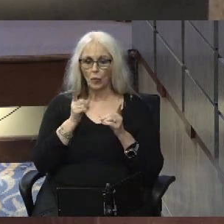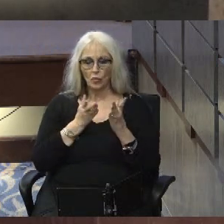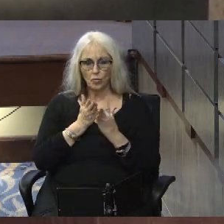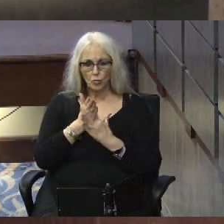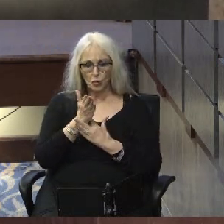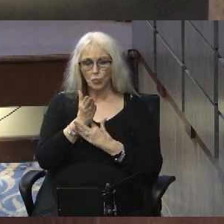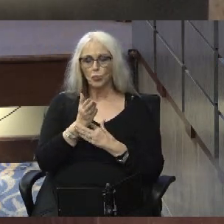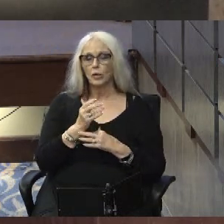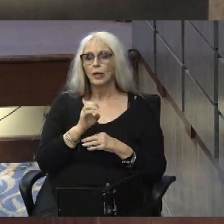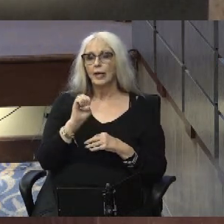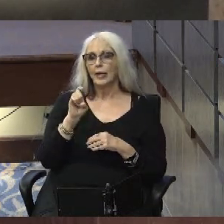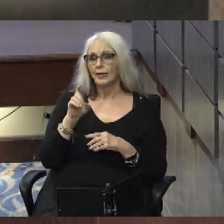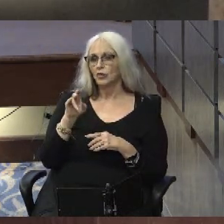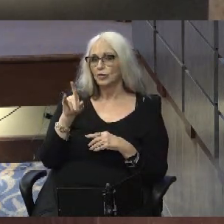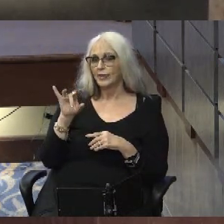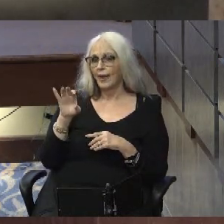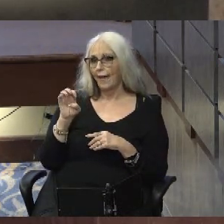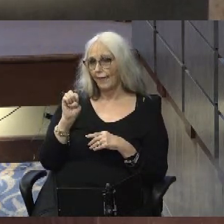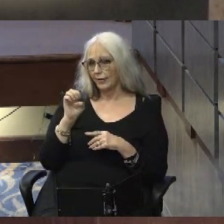some time.